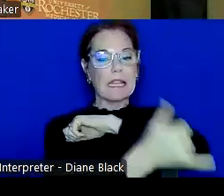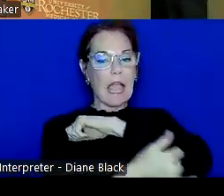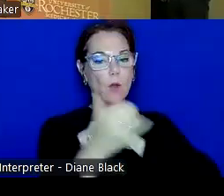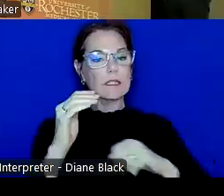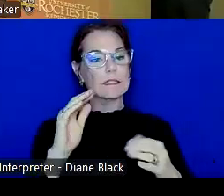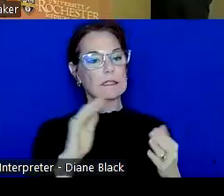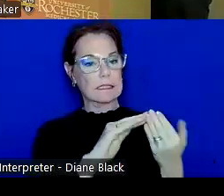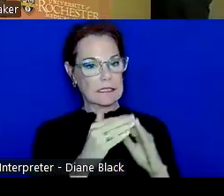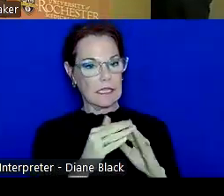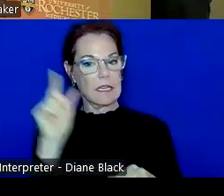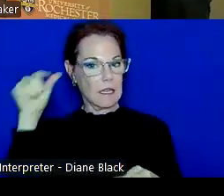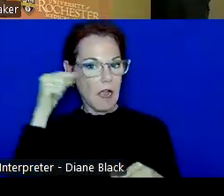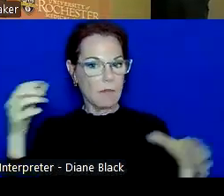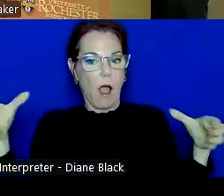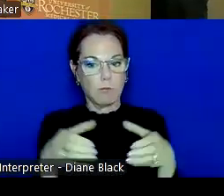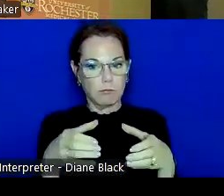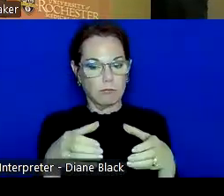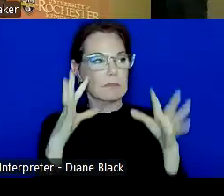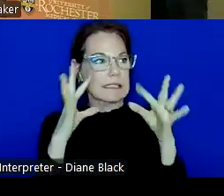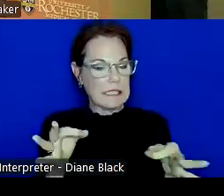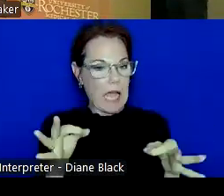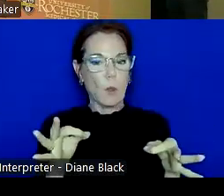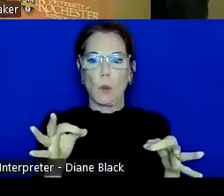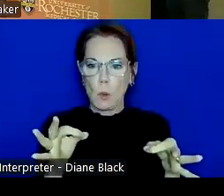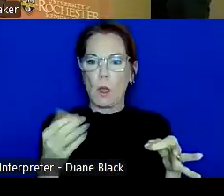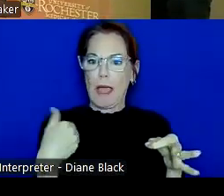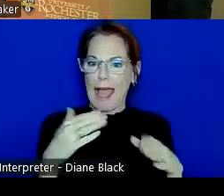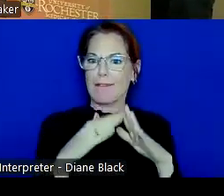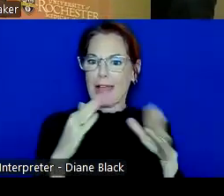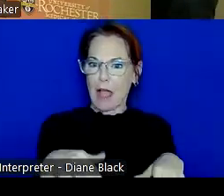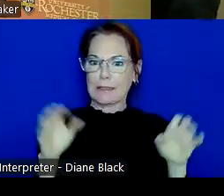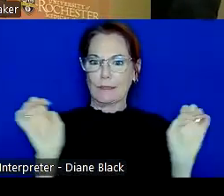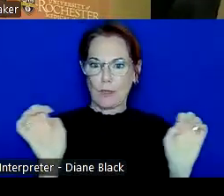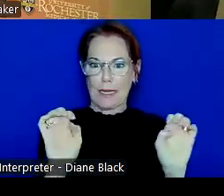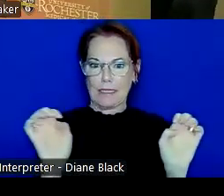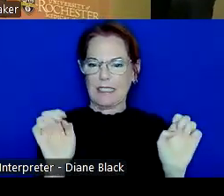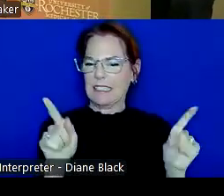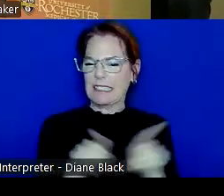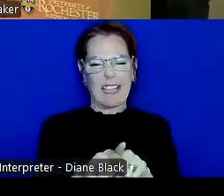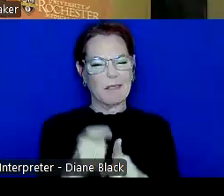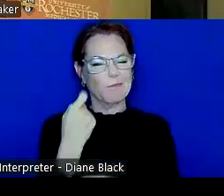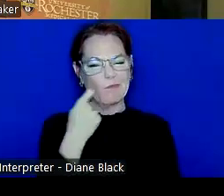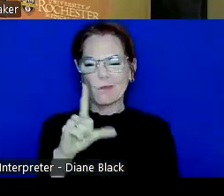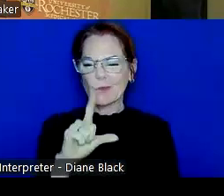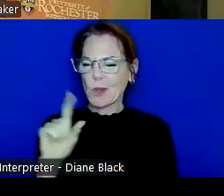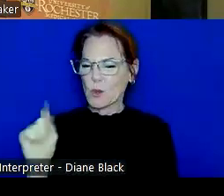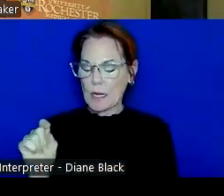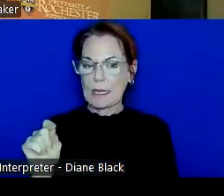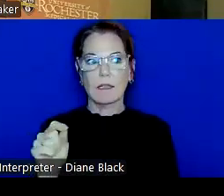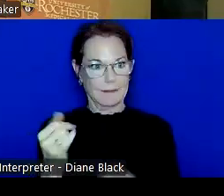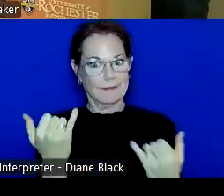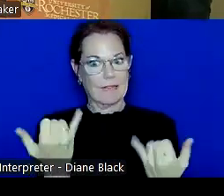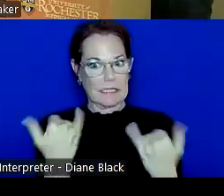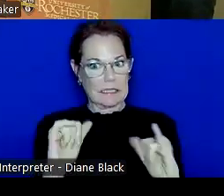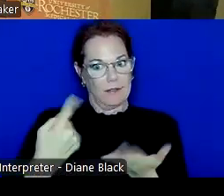and declared that there was a metropolitan housing crisis, much like people did in 2020 and are talking about right now. They